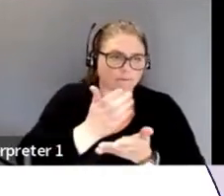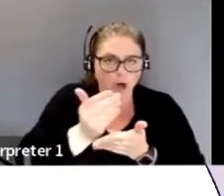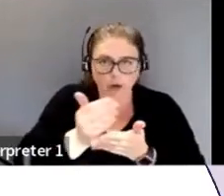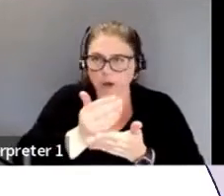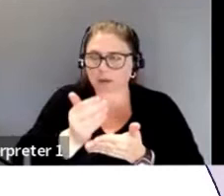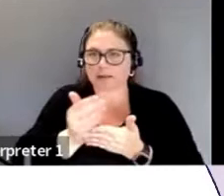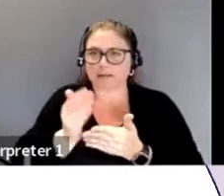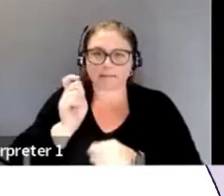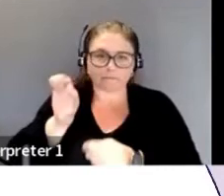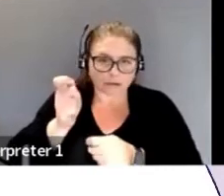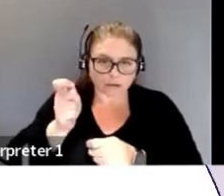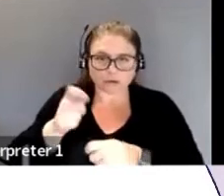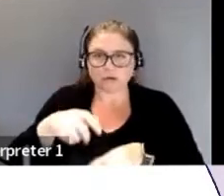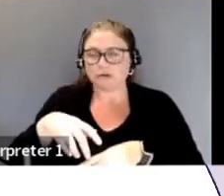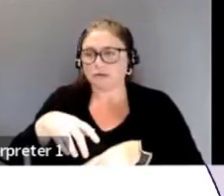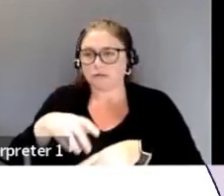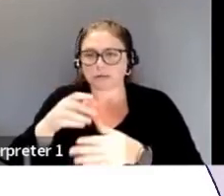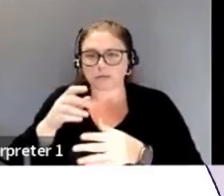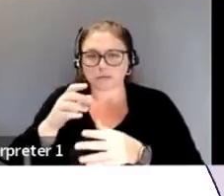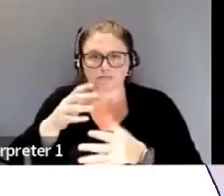would include fish and seafood.